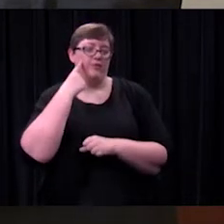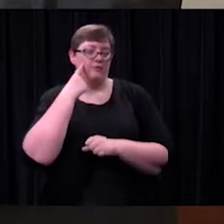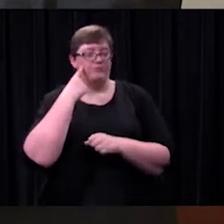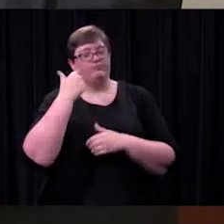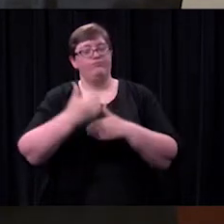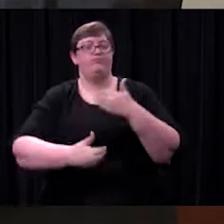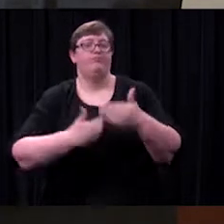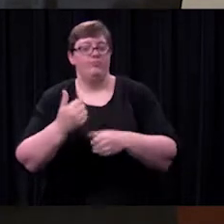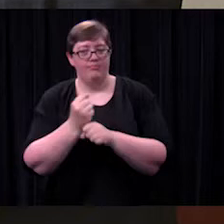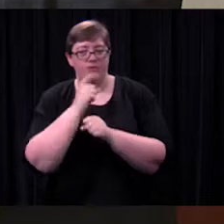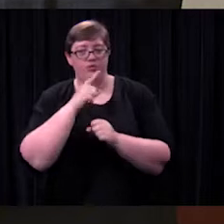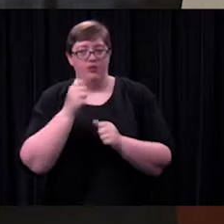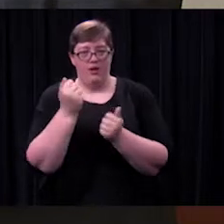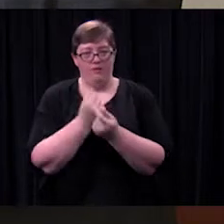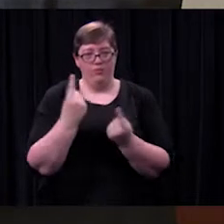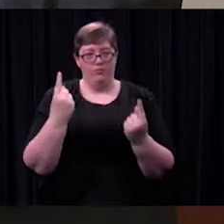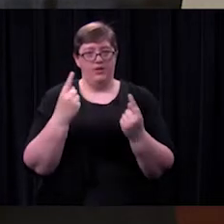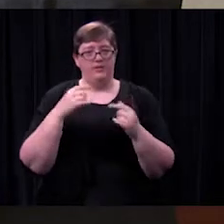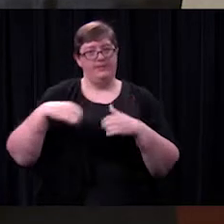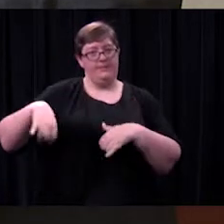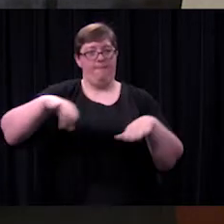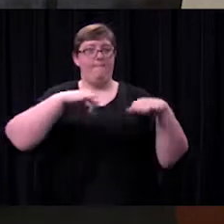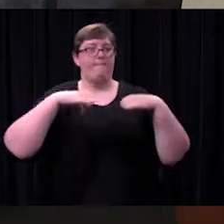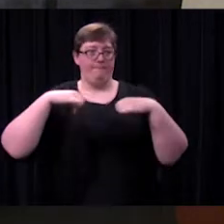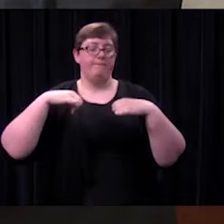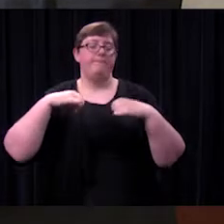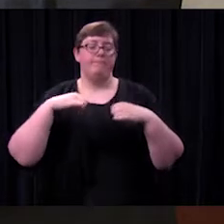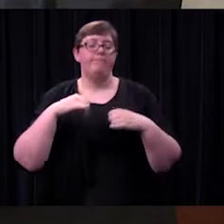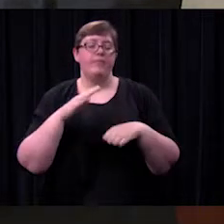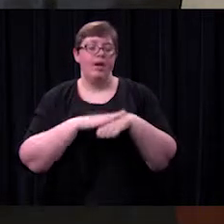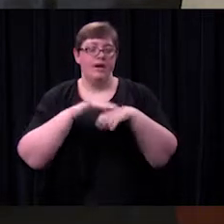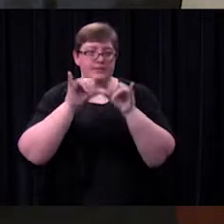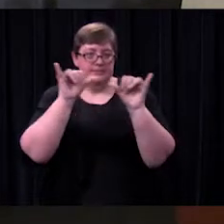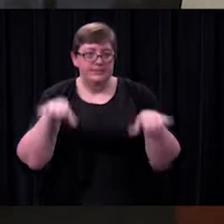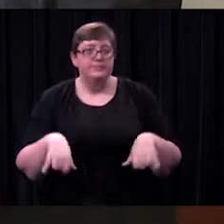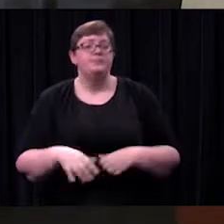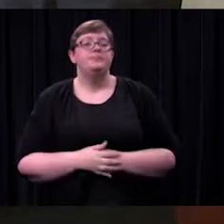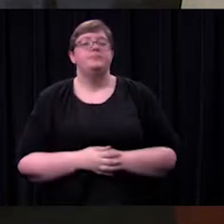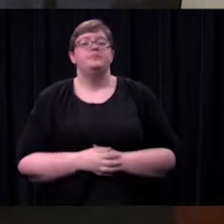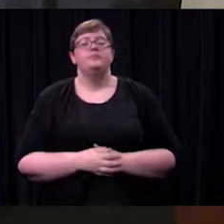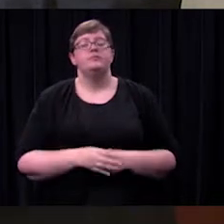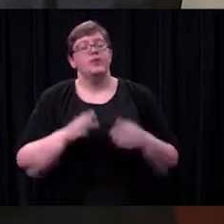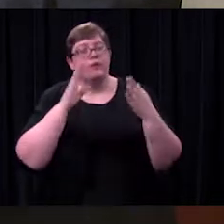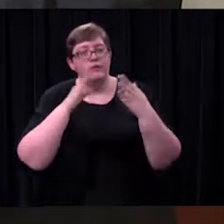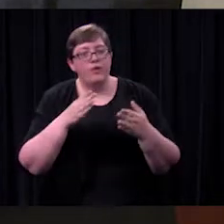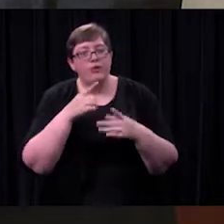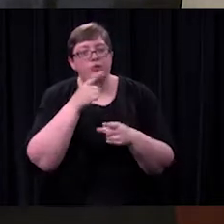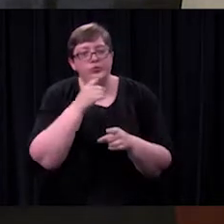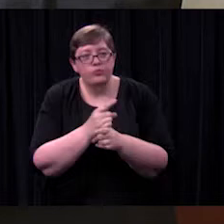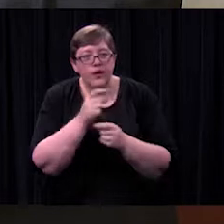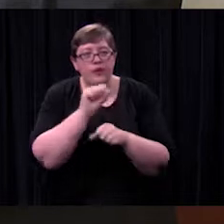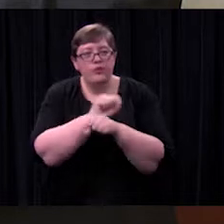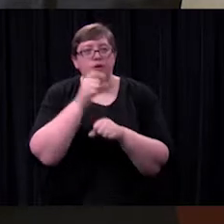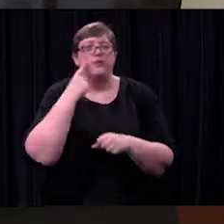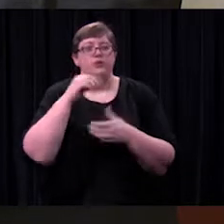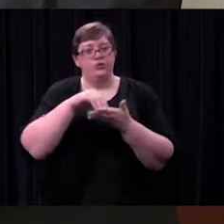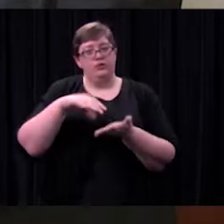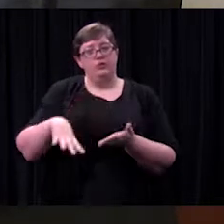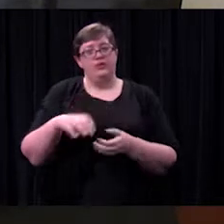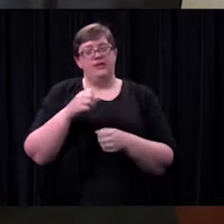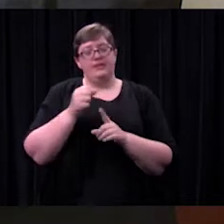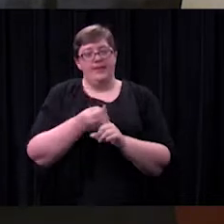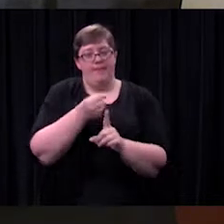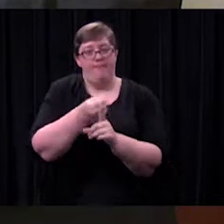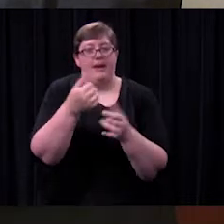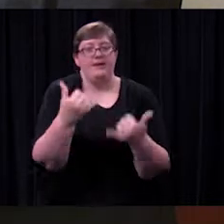get everybody on board and into this system. Again, focusing on the right work with students so that we can impact them now